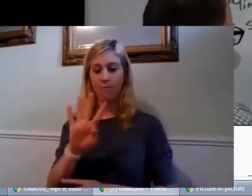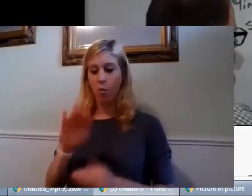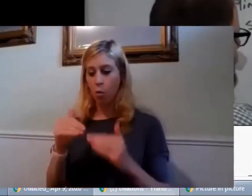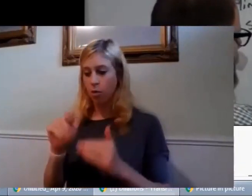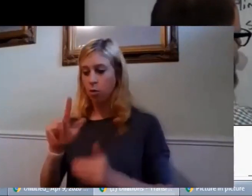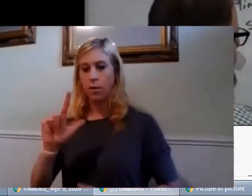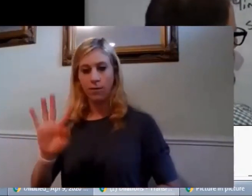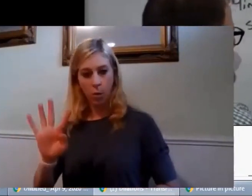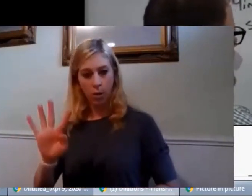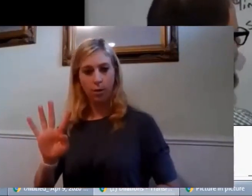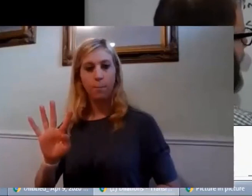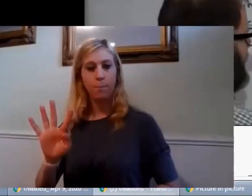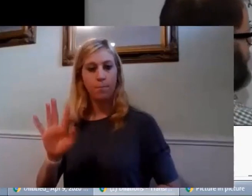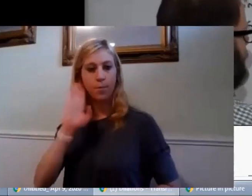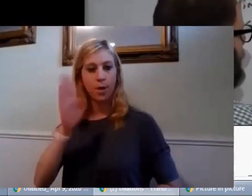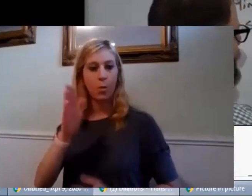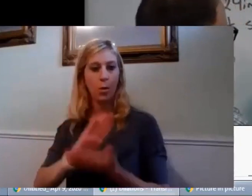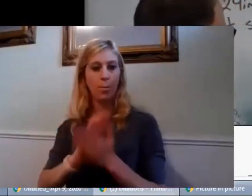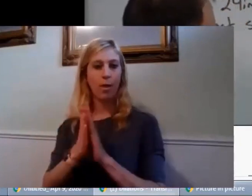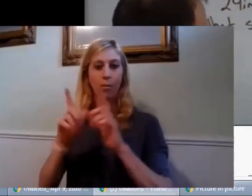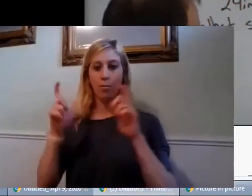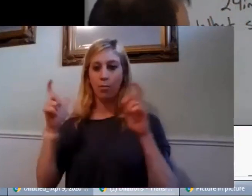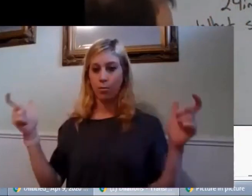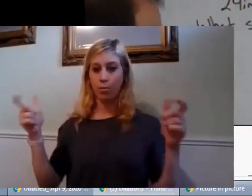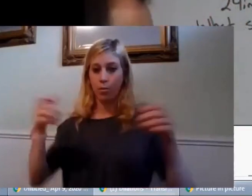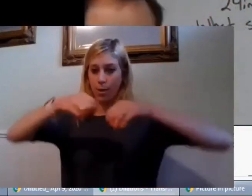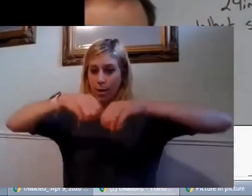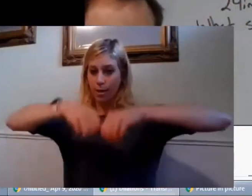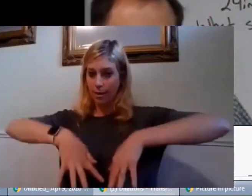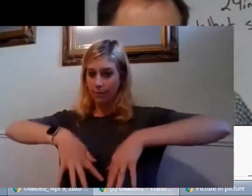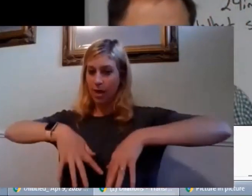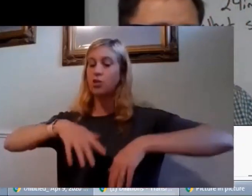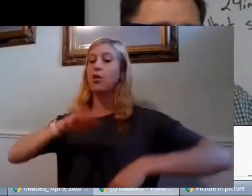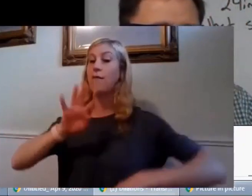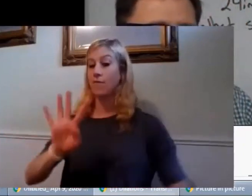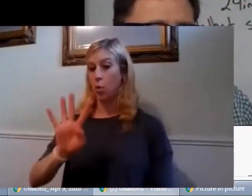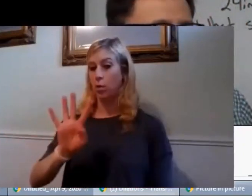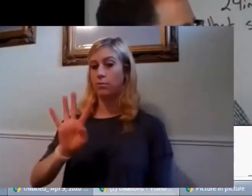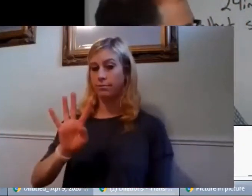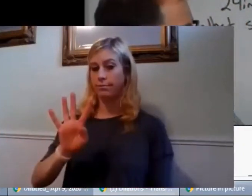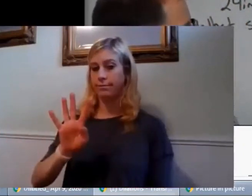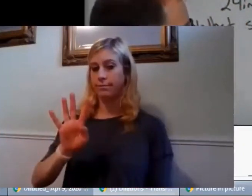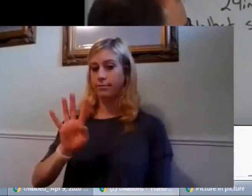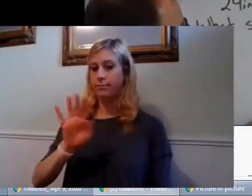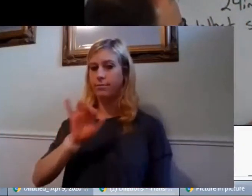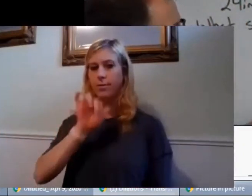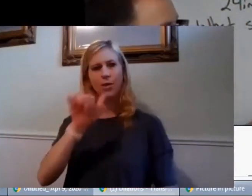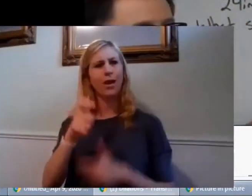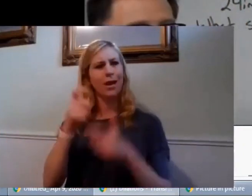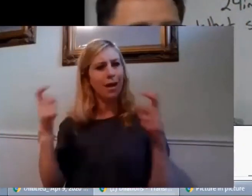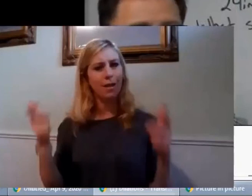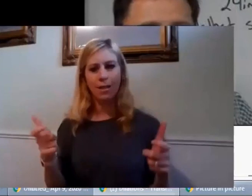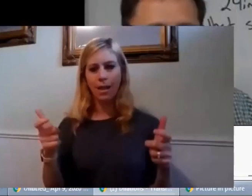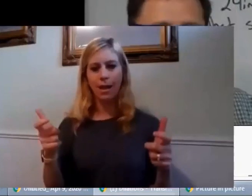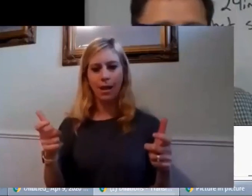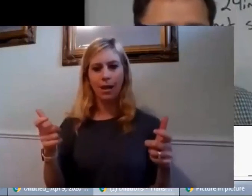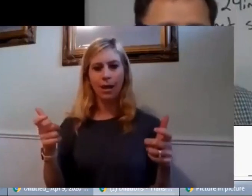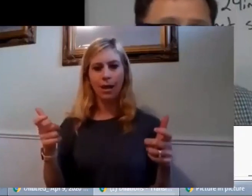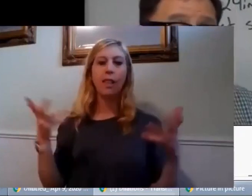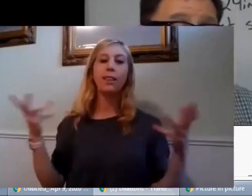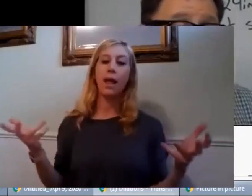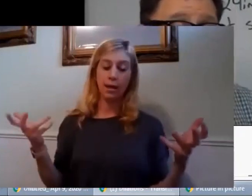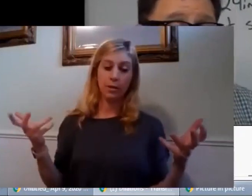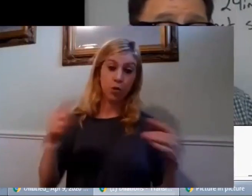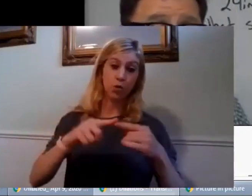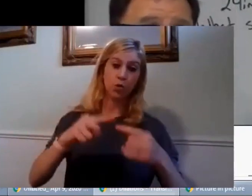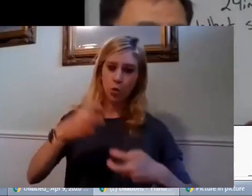4. There's not a lot to those problems. It's just a matter of saying to yourself, okay, this simple thing has got